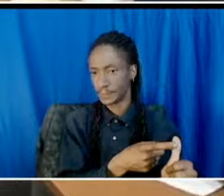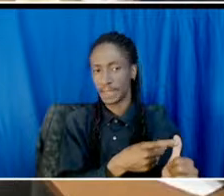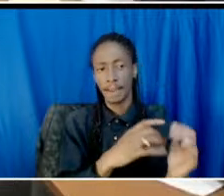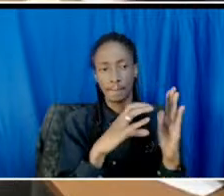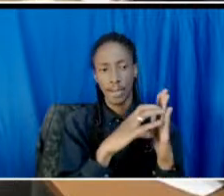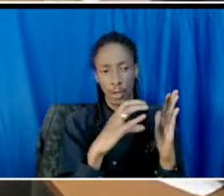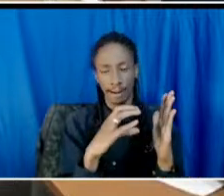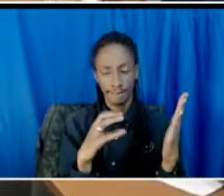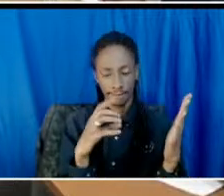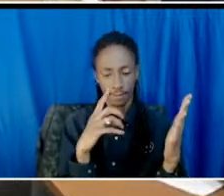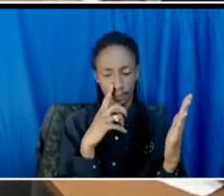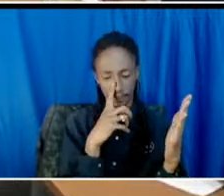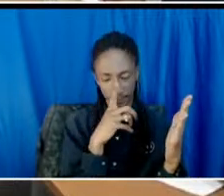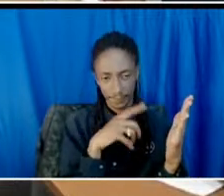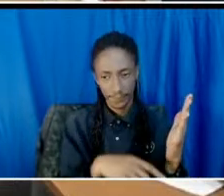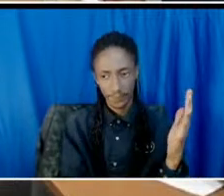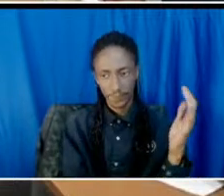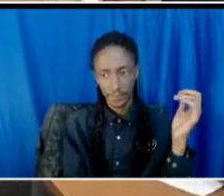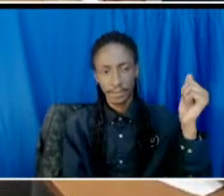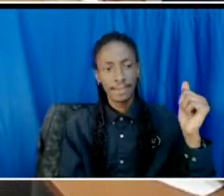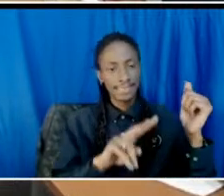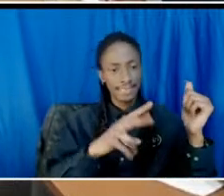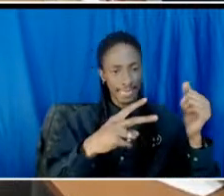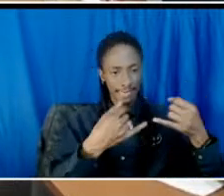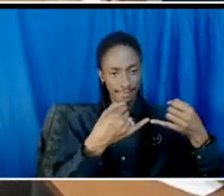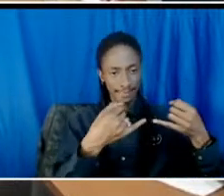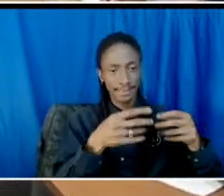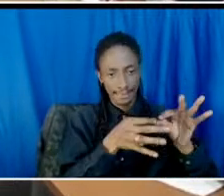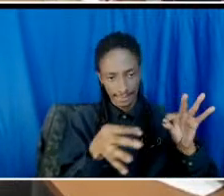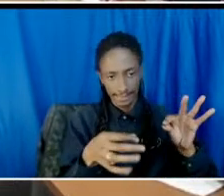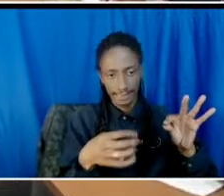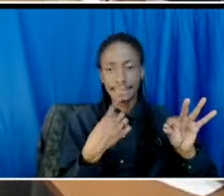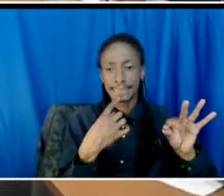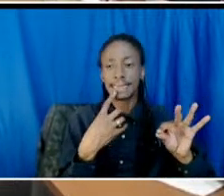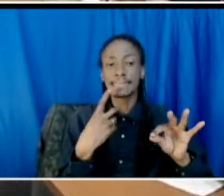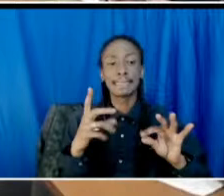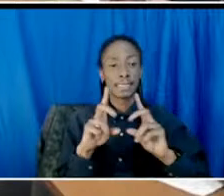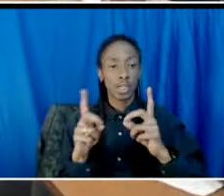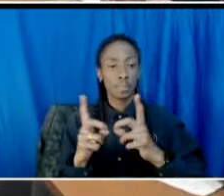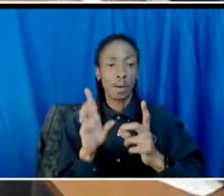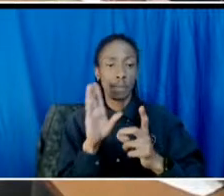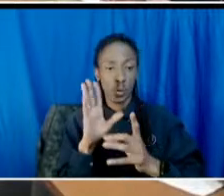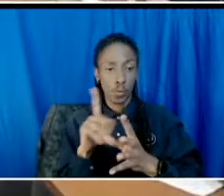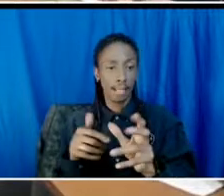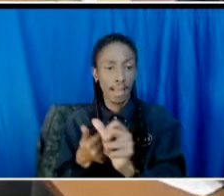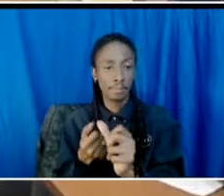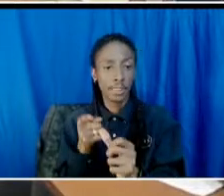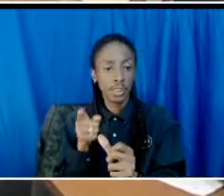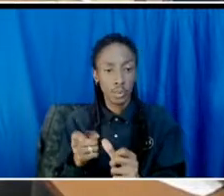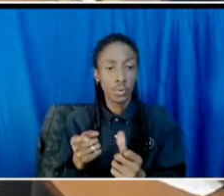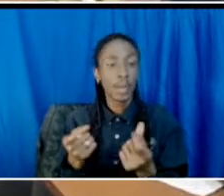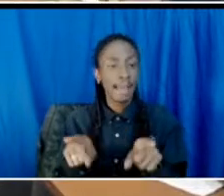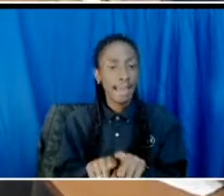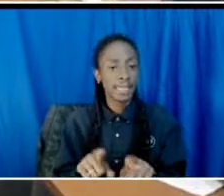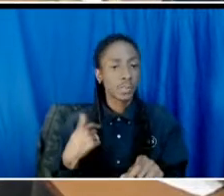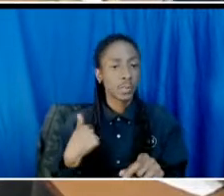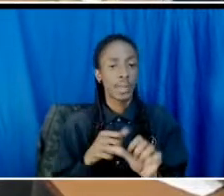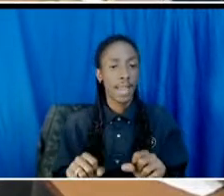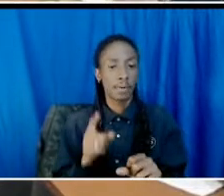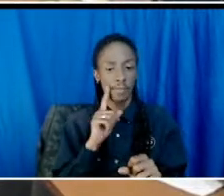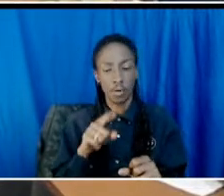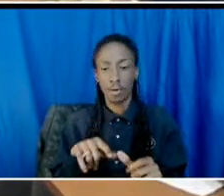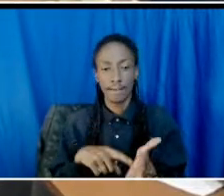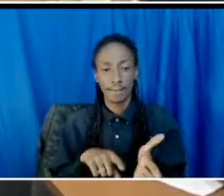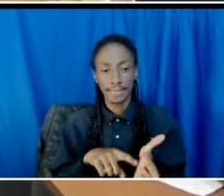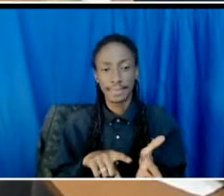paragraph, second sentence says, the department will update you as we are able on investigatory progress, but at